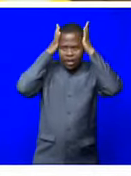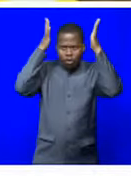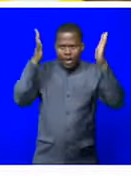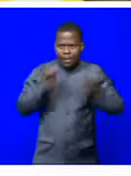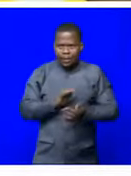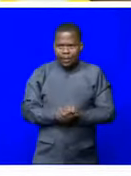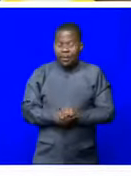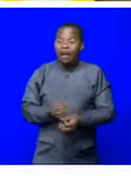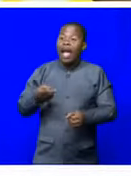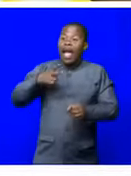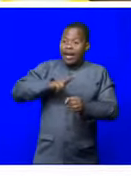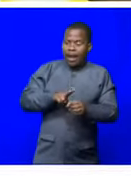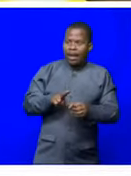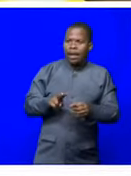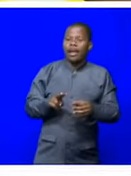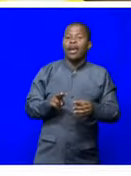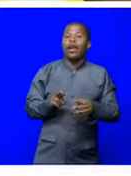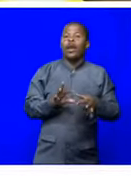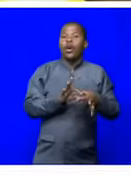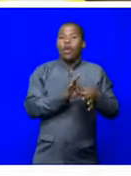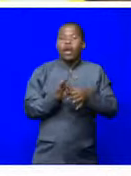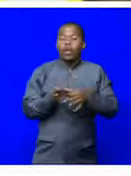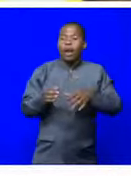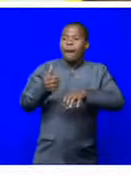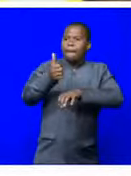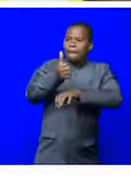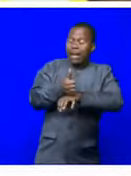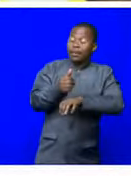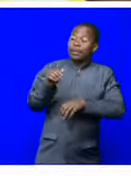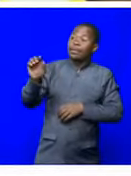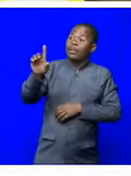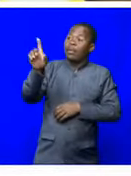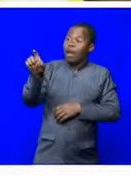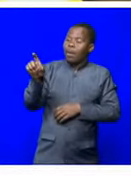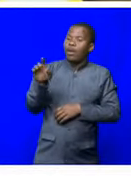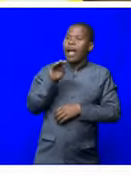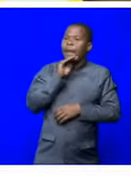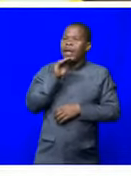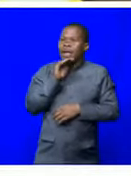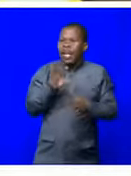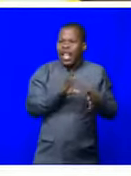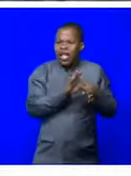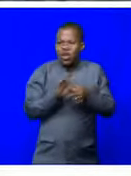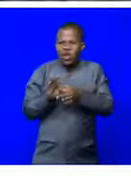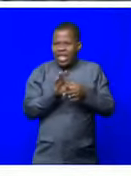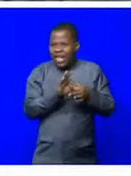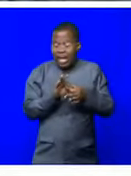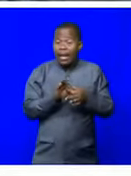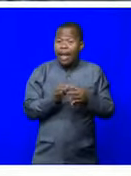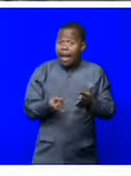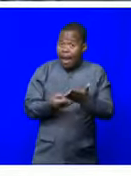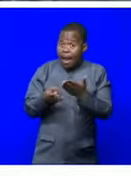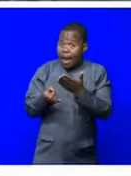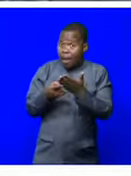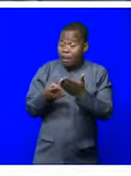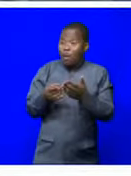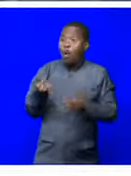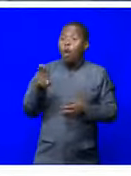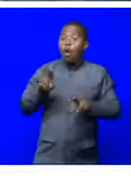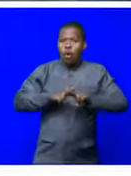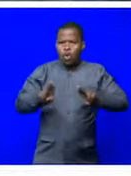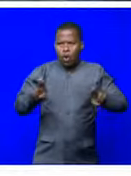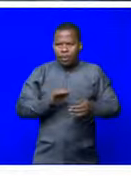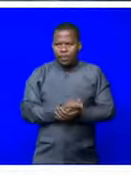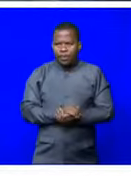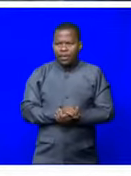nakayibuka le NTT isatawa sustainable yini. I-youth, Chairman, ingumgogodla